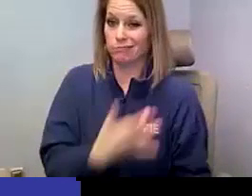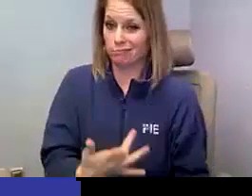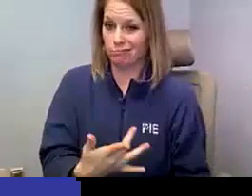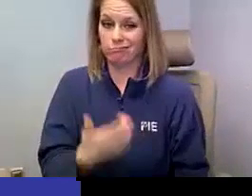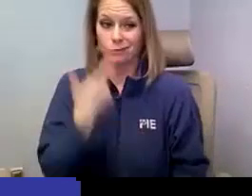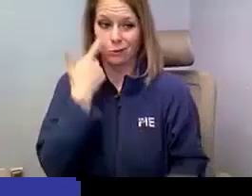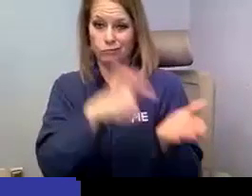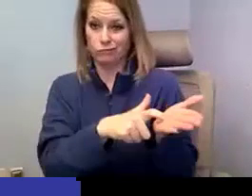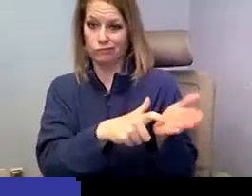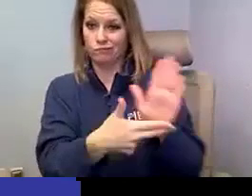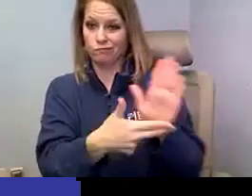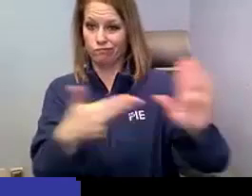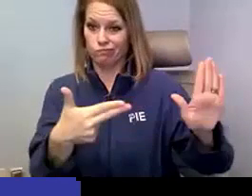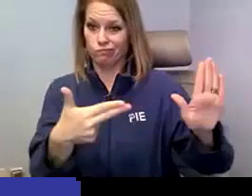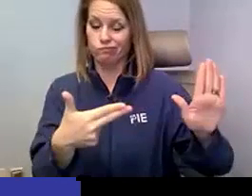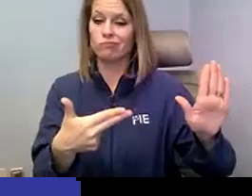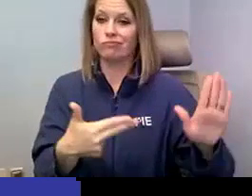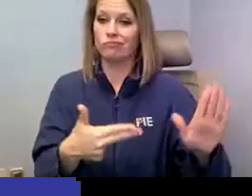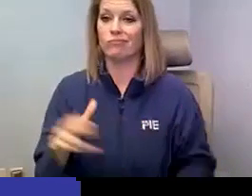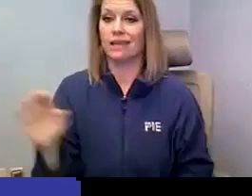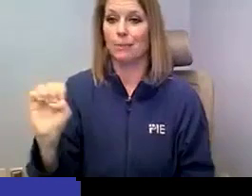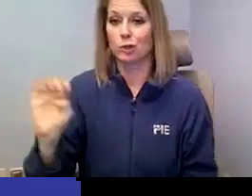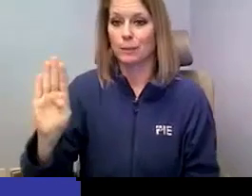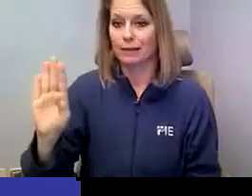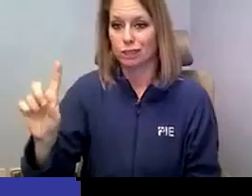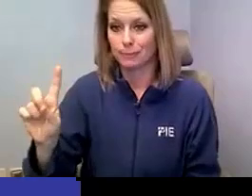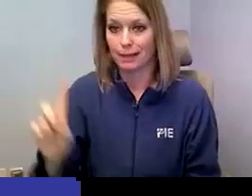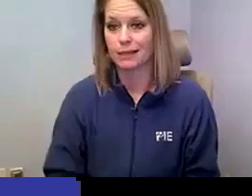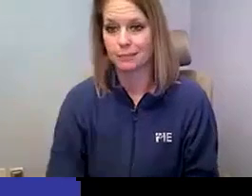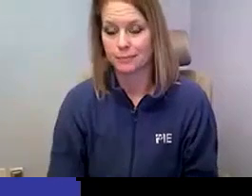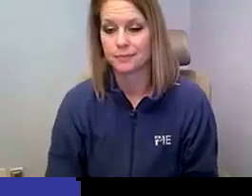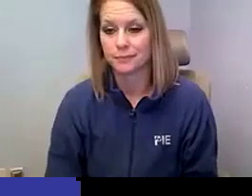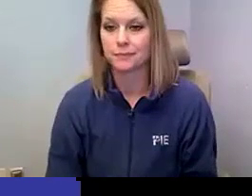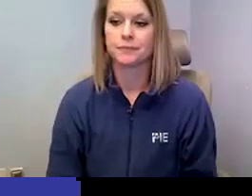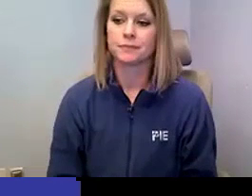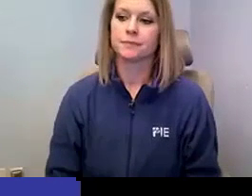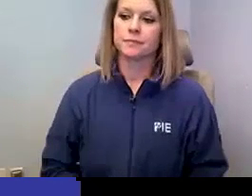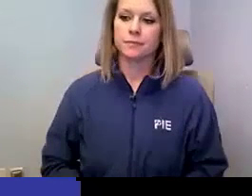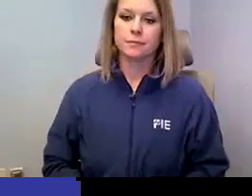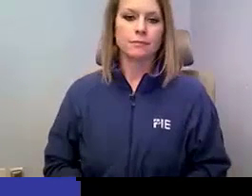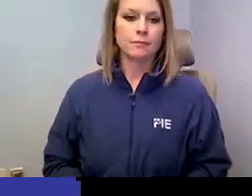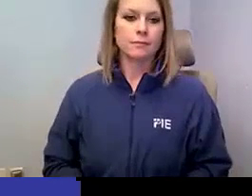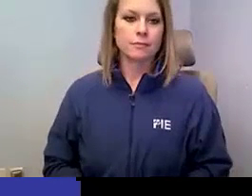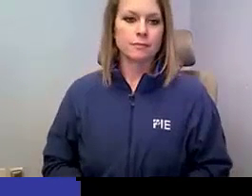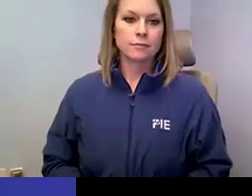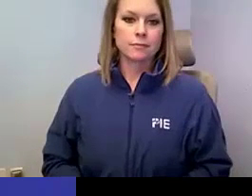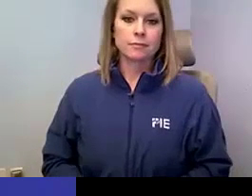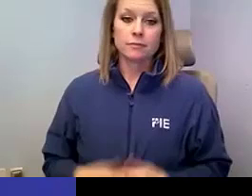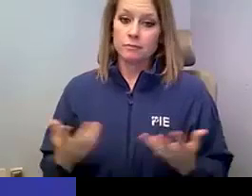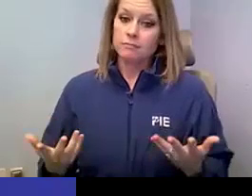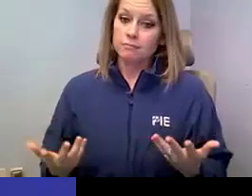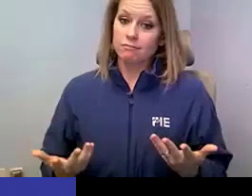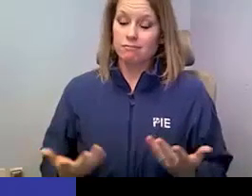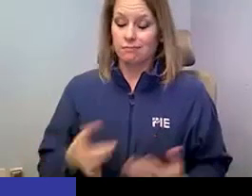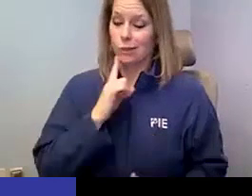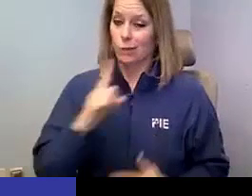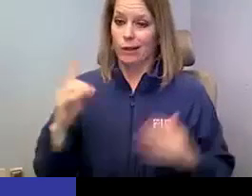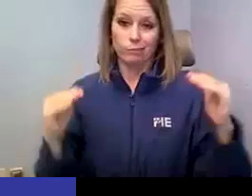as having an emotional behavioral disability. So we have, in short, a significant